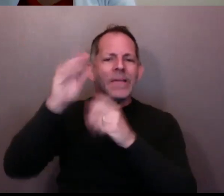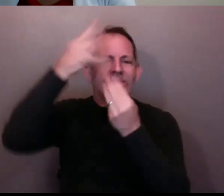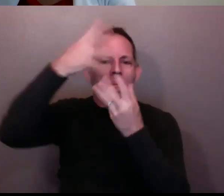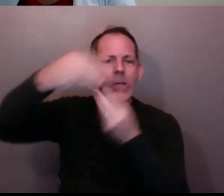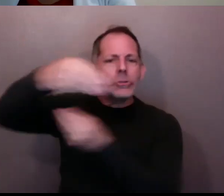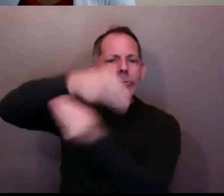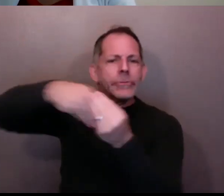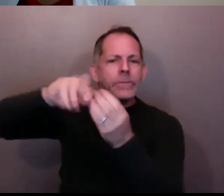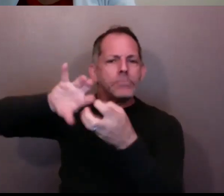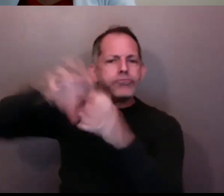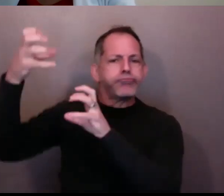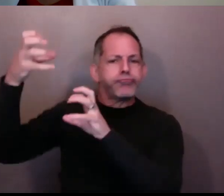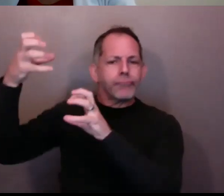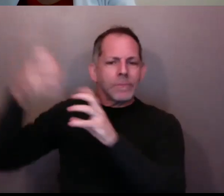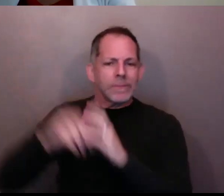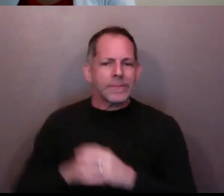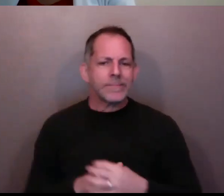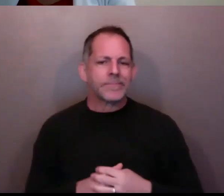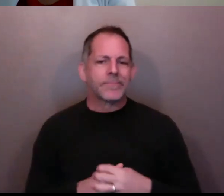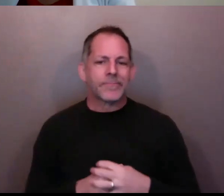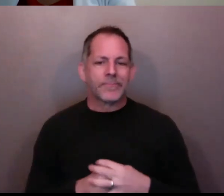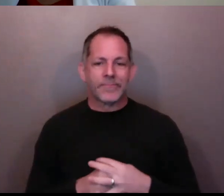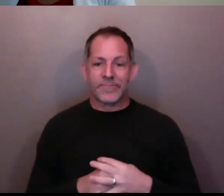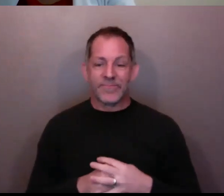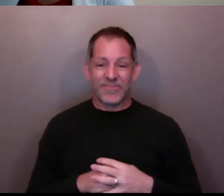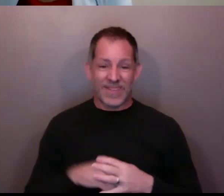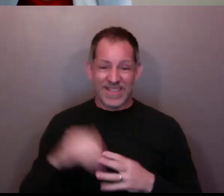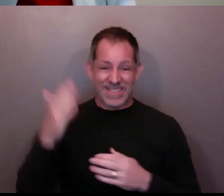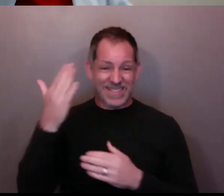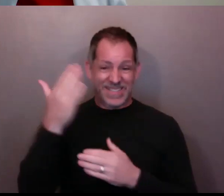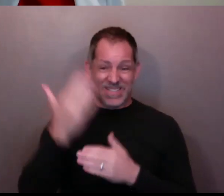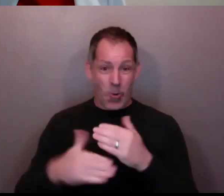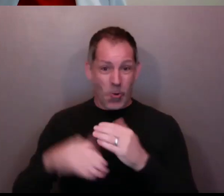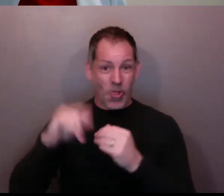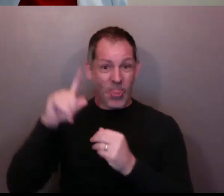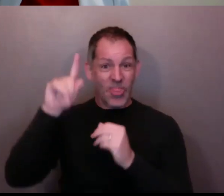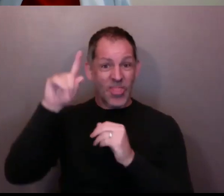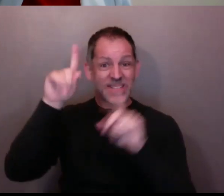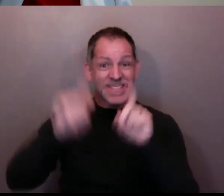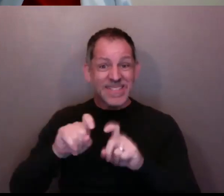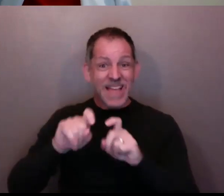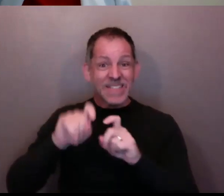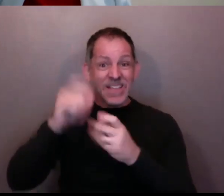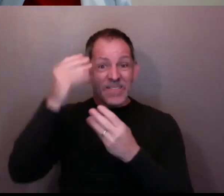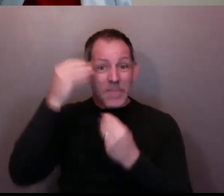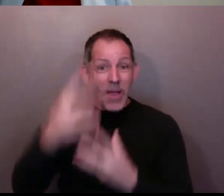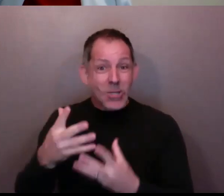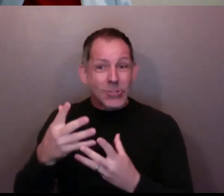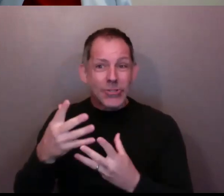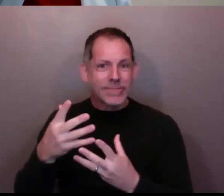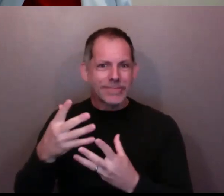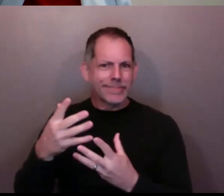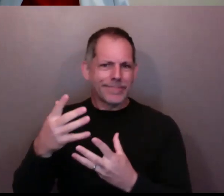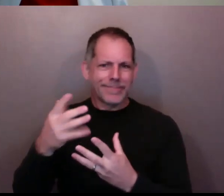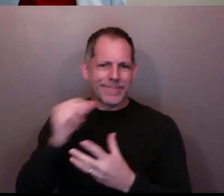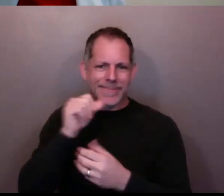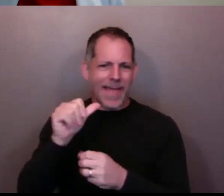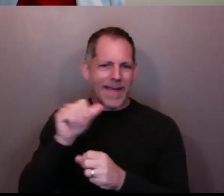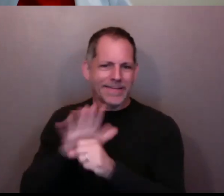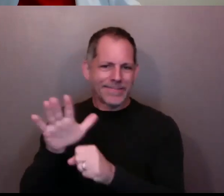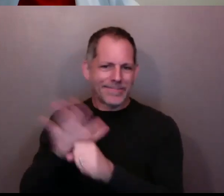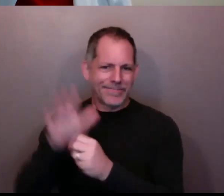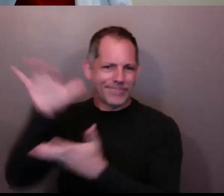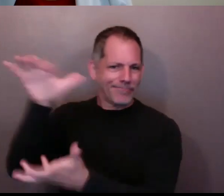positive and negative results for COVID, as well as positive results for all other notifiable conditions that are required to